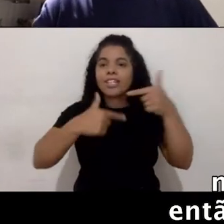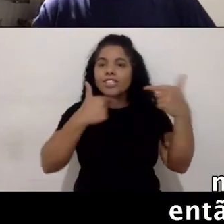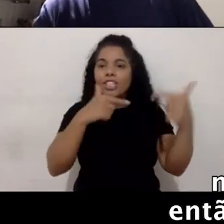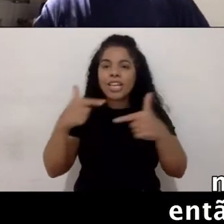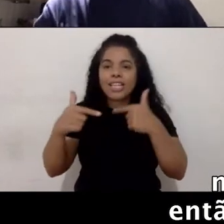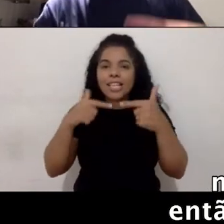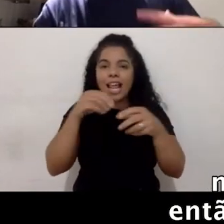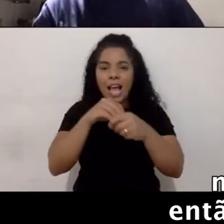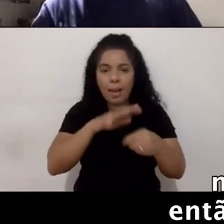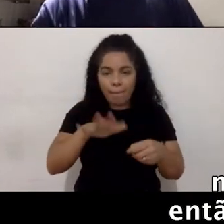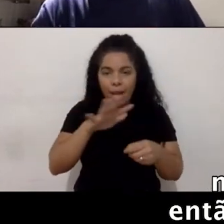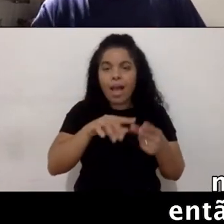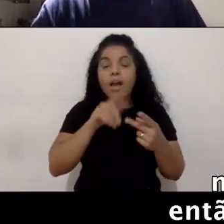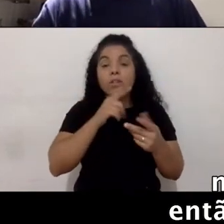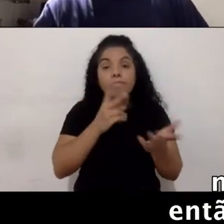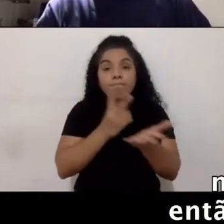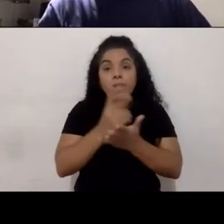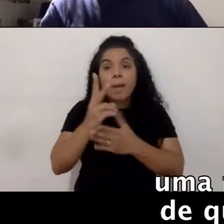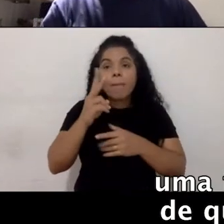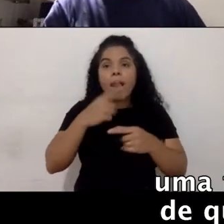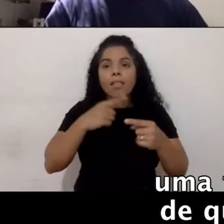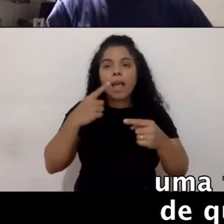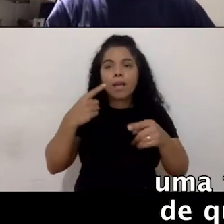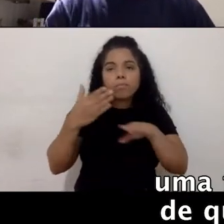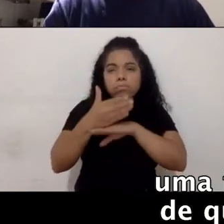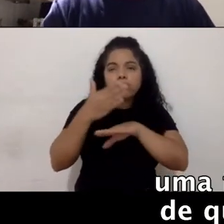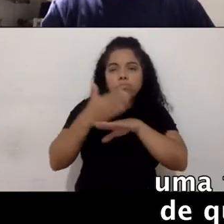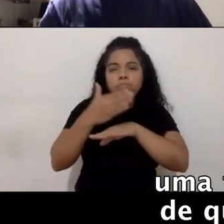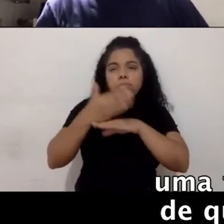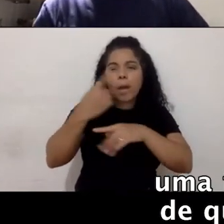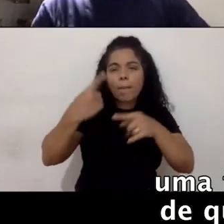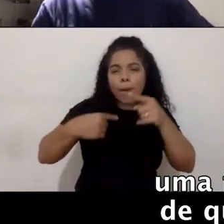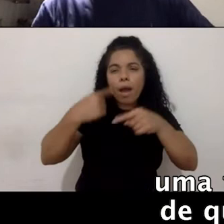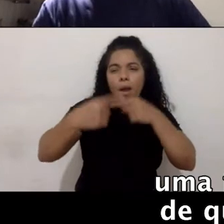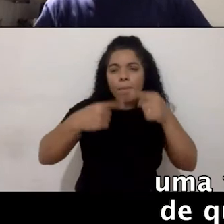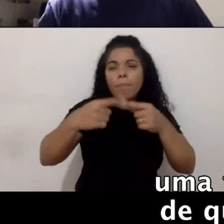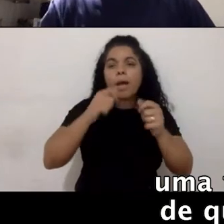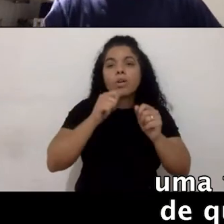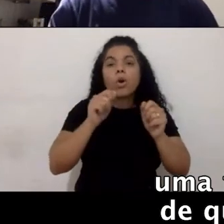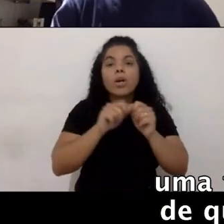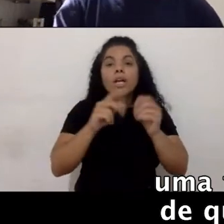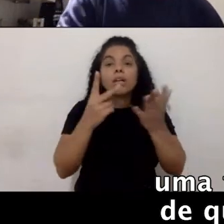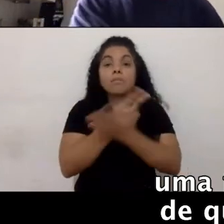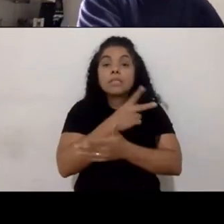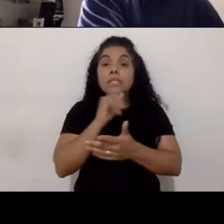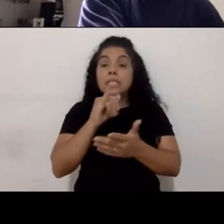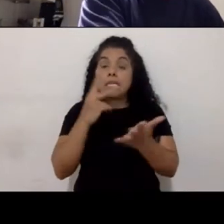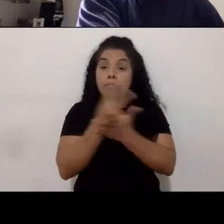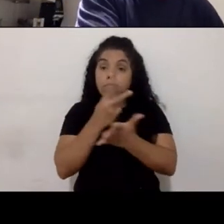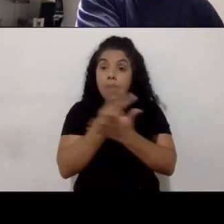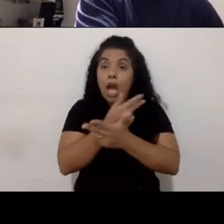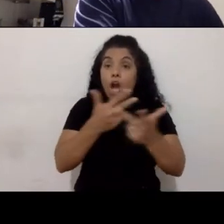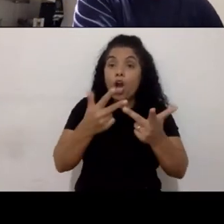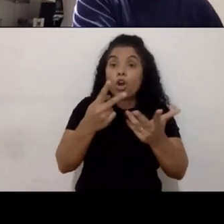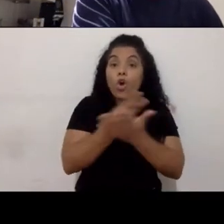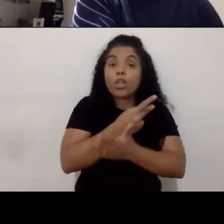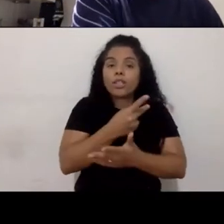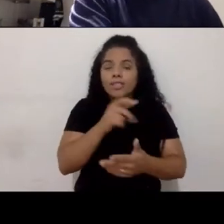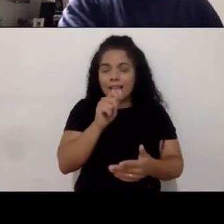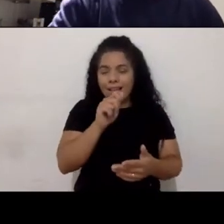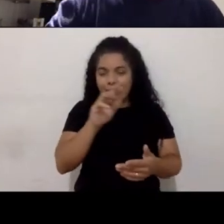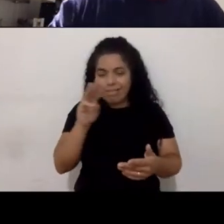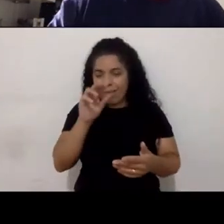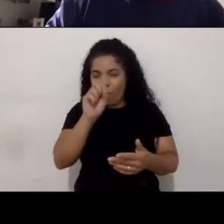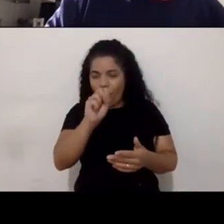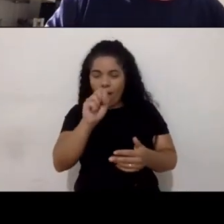this case, they're running on AWS, so they were looking at if there's a failure of AWS in one region, we need to make sure we can automatically or very easily fail